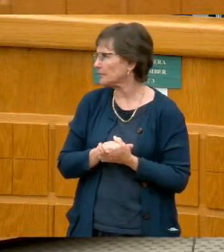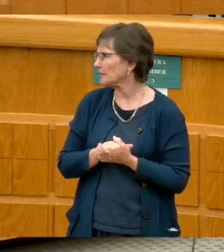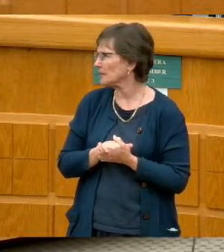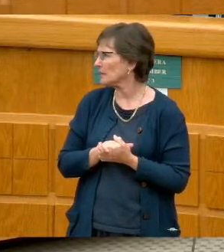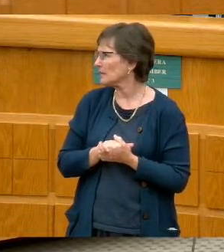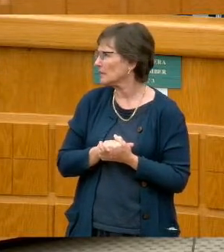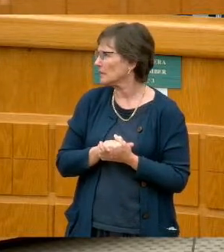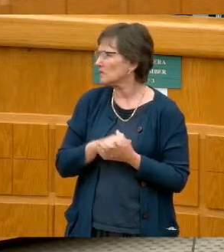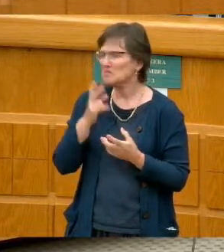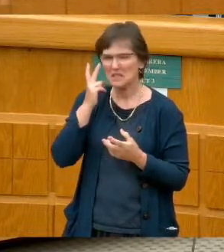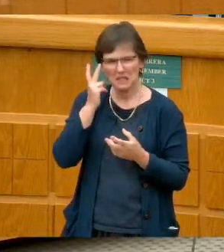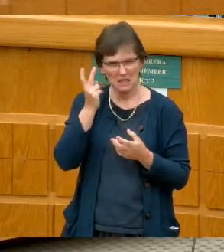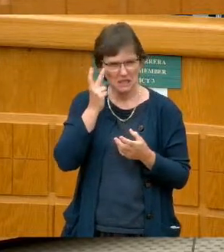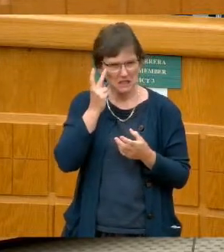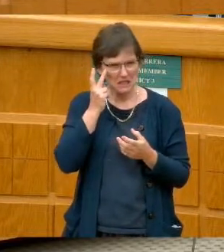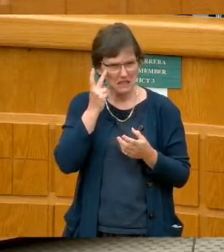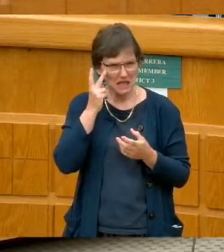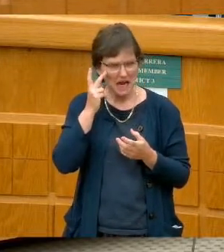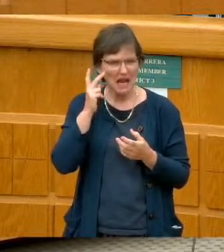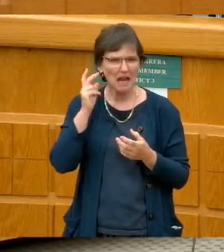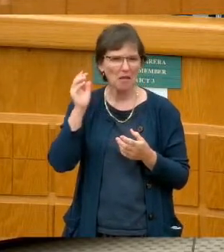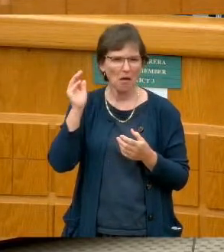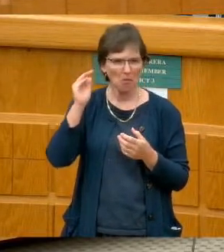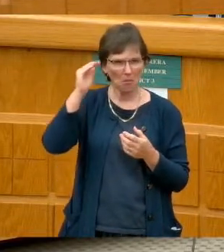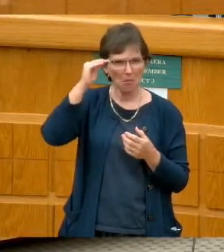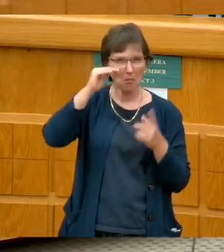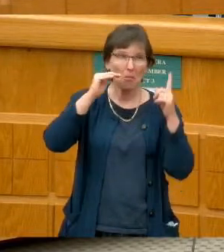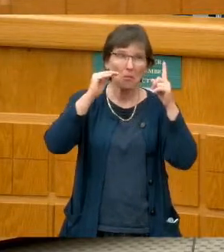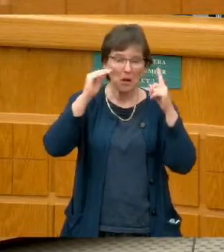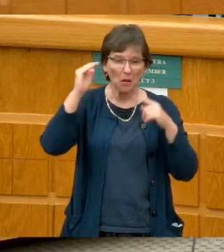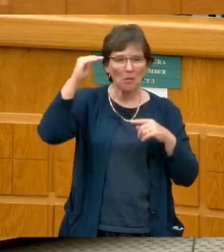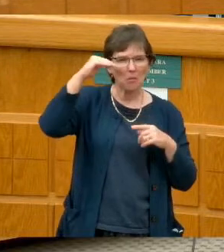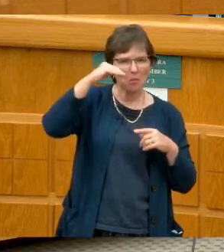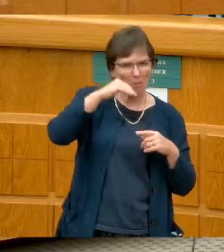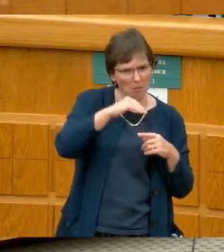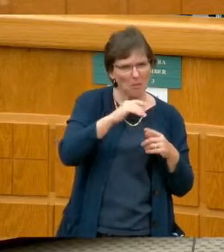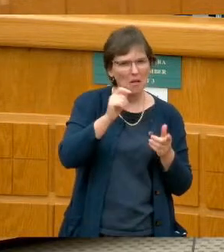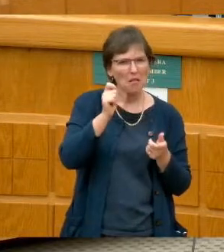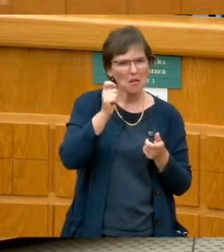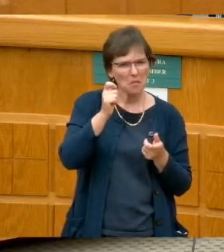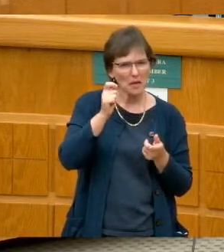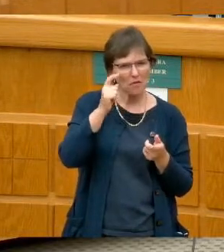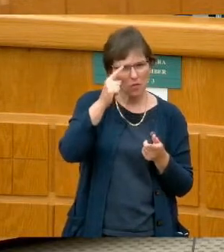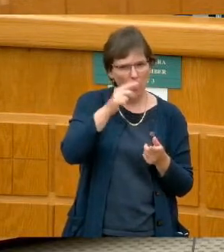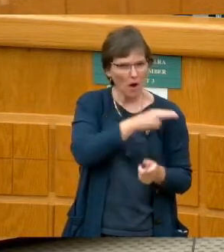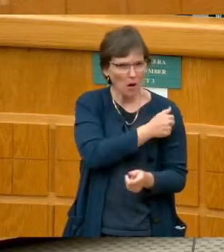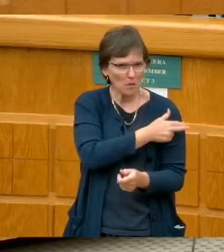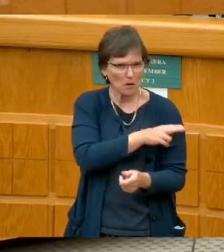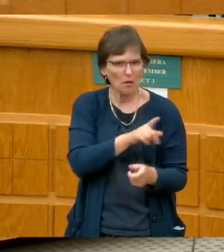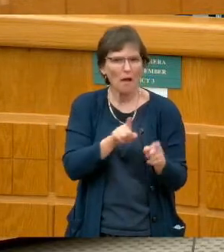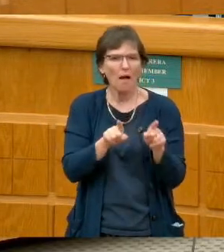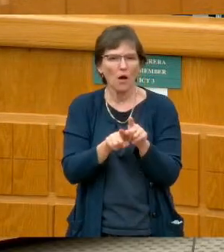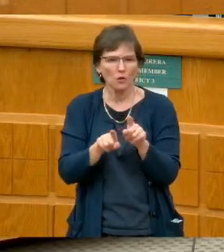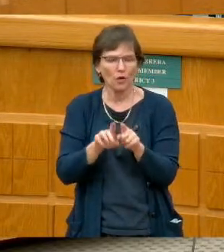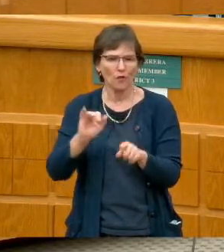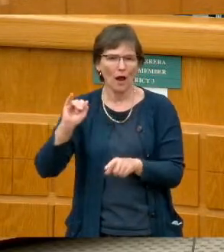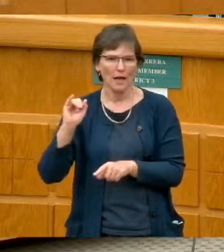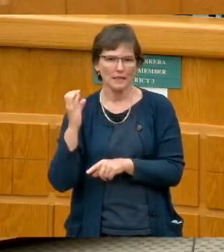over time is slightly coming down on both hospitalizations and ICU stays.